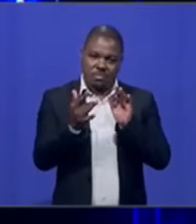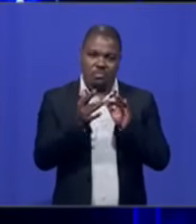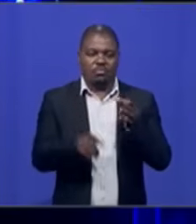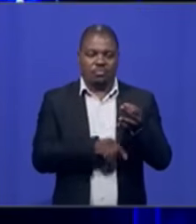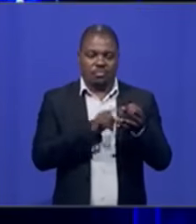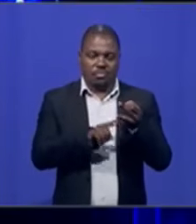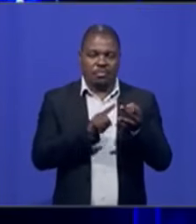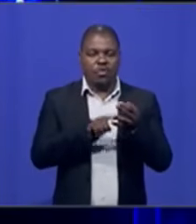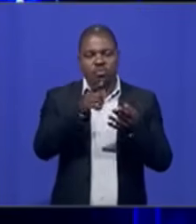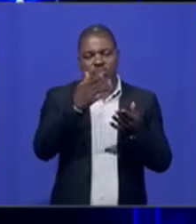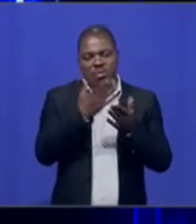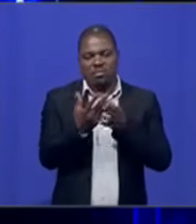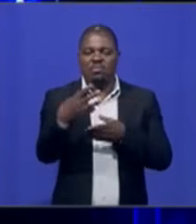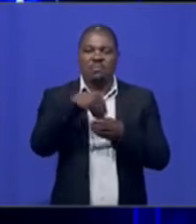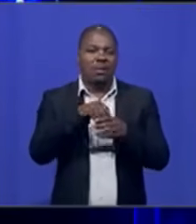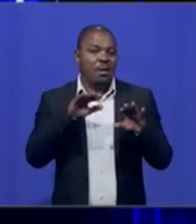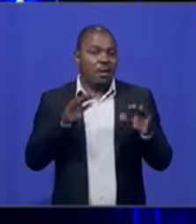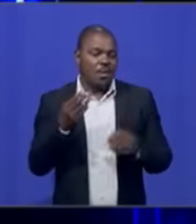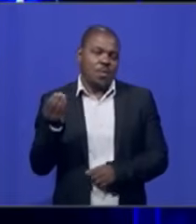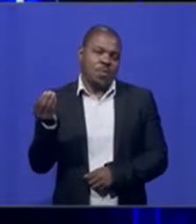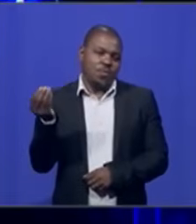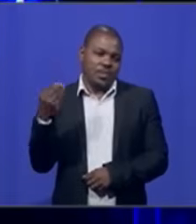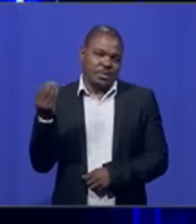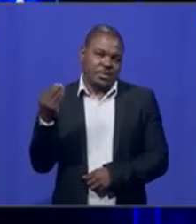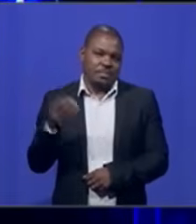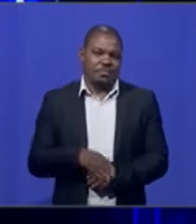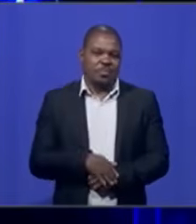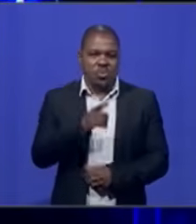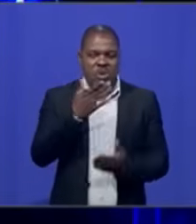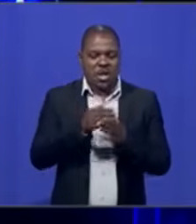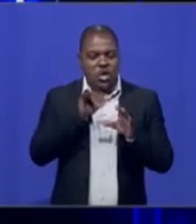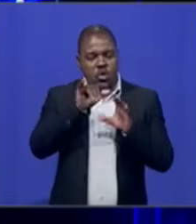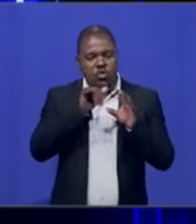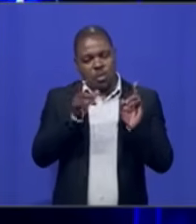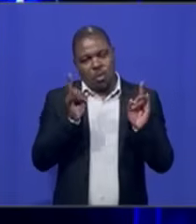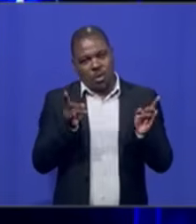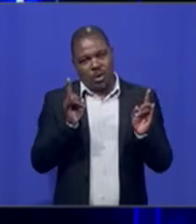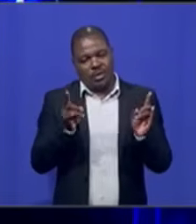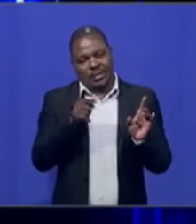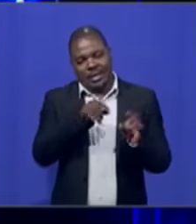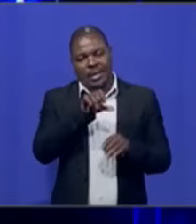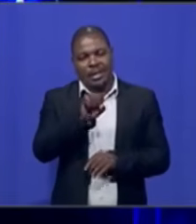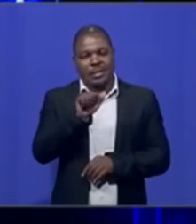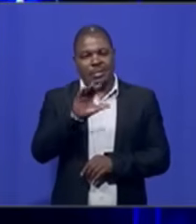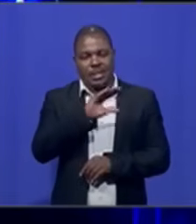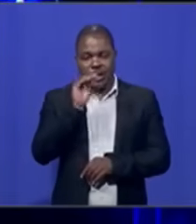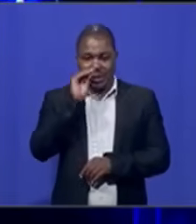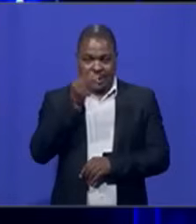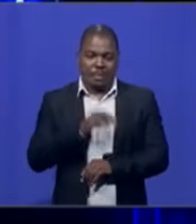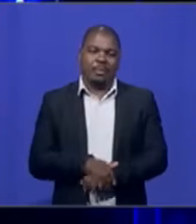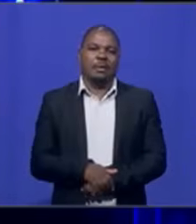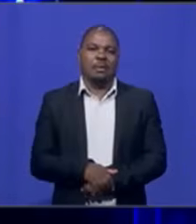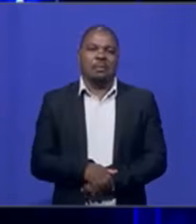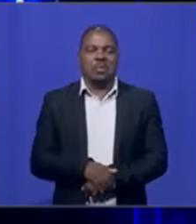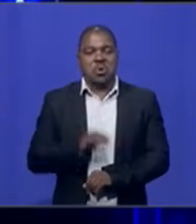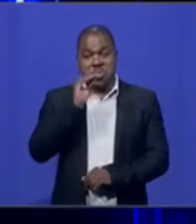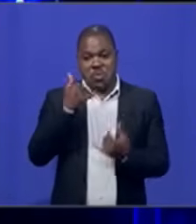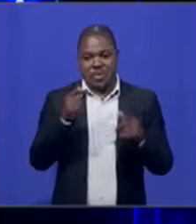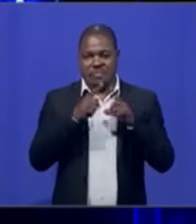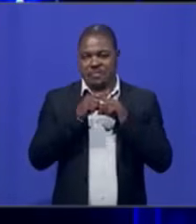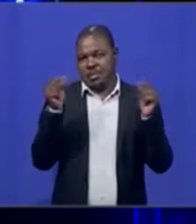@SABC_Ditaba, le ho phehisa ditabeng tsa rona ka video ya WhatsApp, mme o ka subscribe ho YouTube ya rona ka @SABC Ditaba. Dibla hakalo tsa